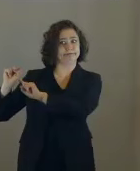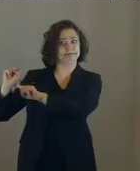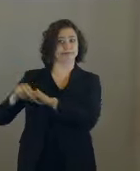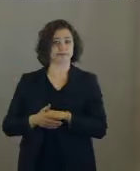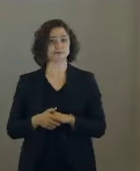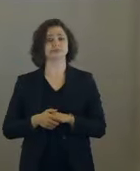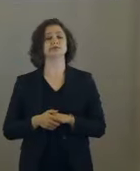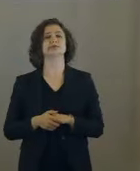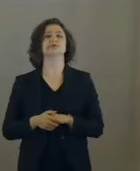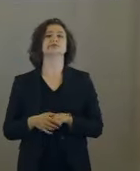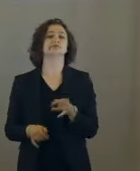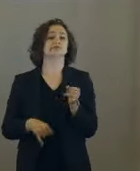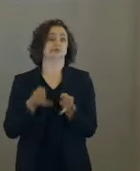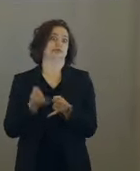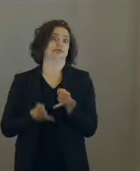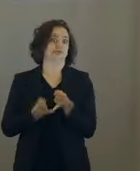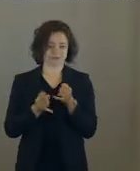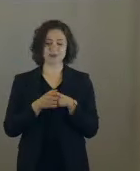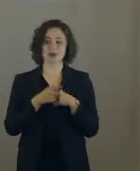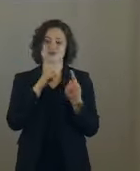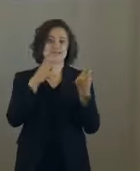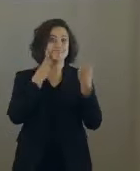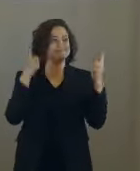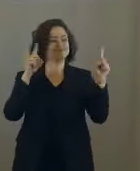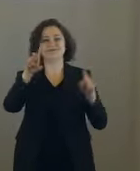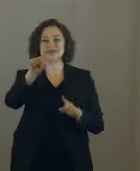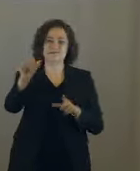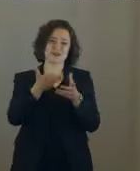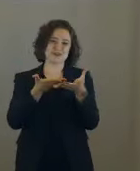finally, again, we had a very successful disability rights